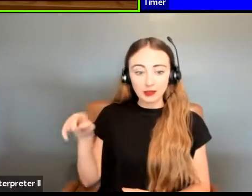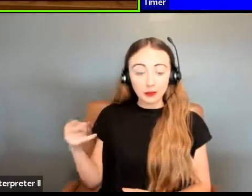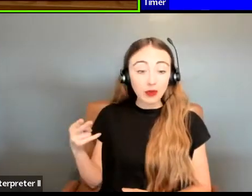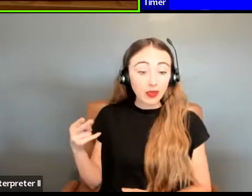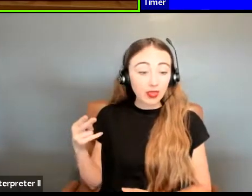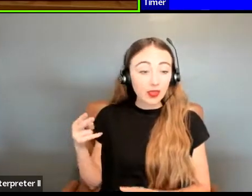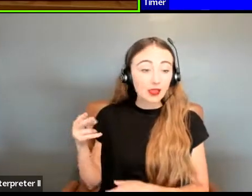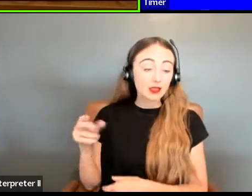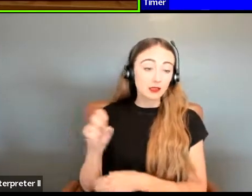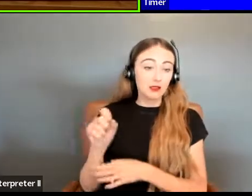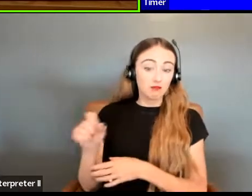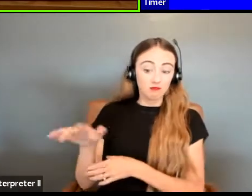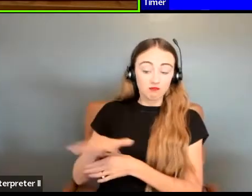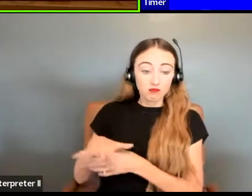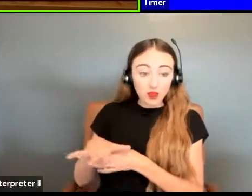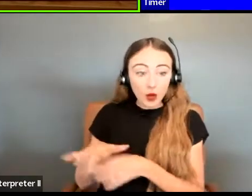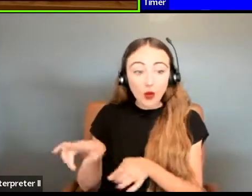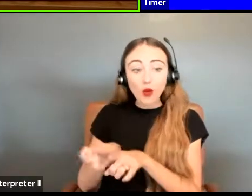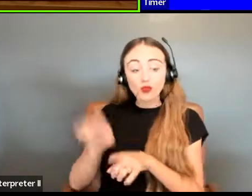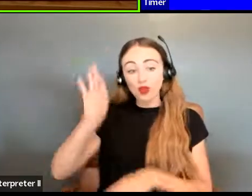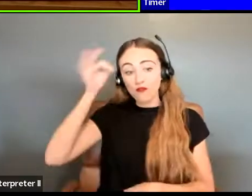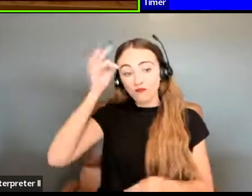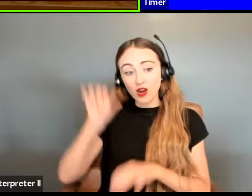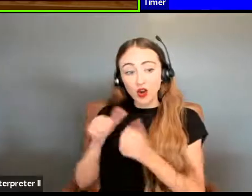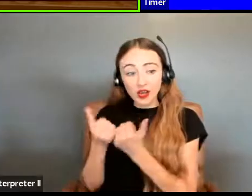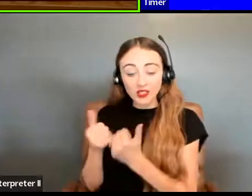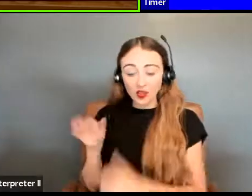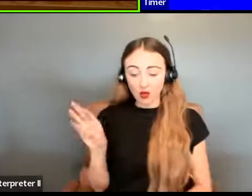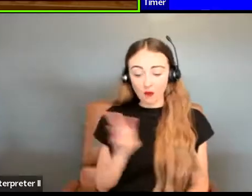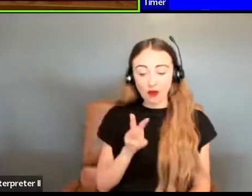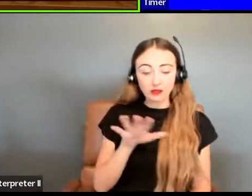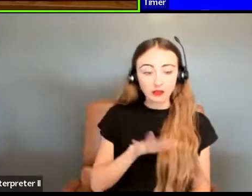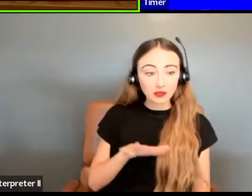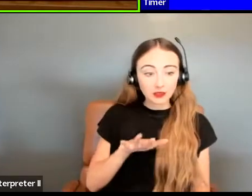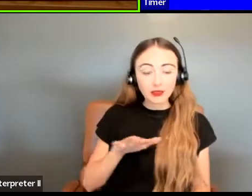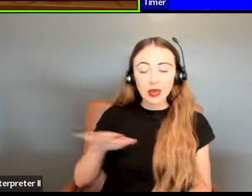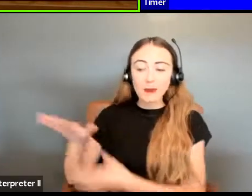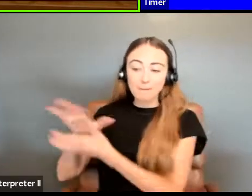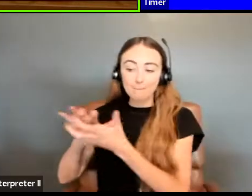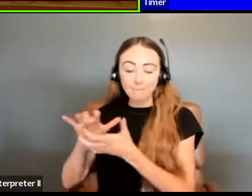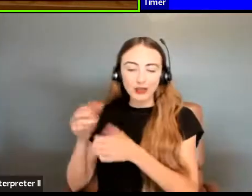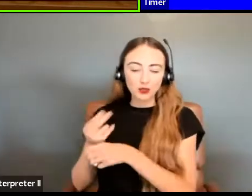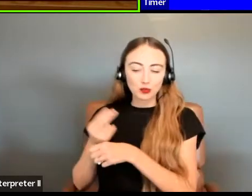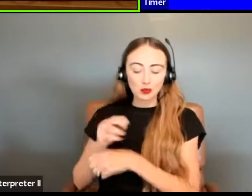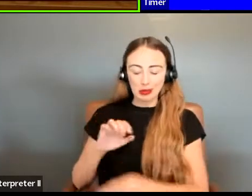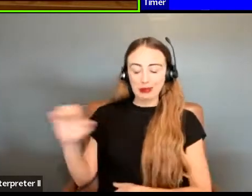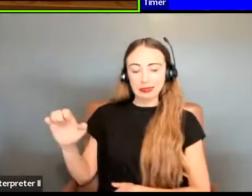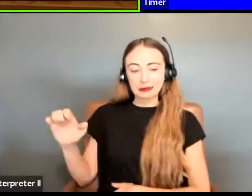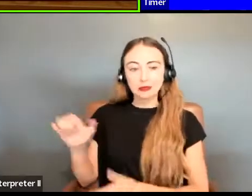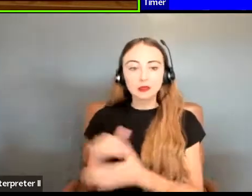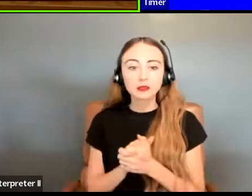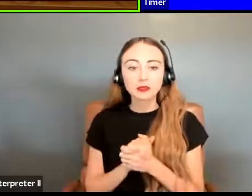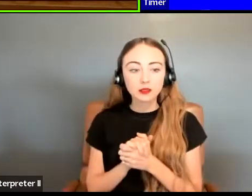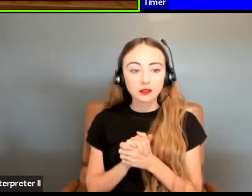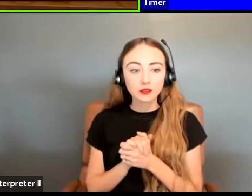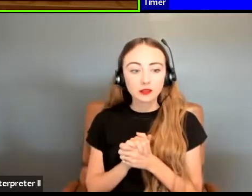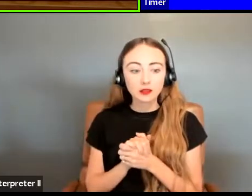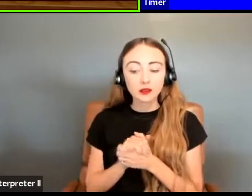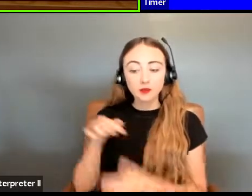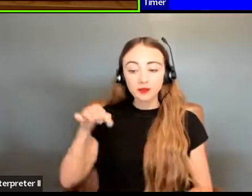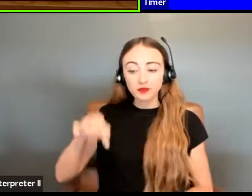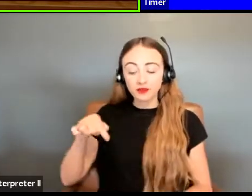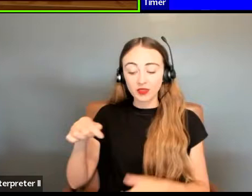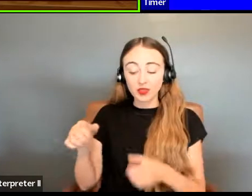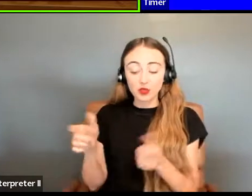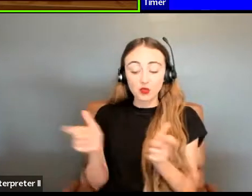federal agencies on the west campus and ongoing mixed-use redevelopment on the east campus. The Congress Heights